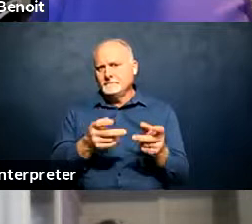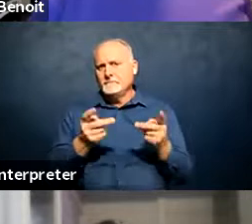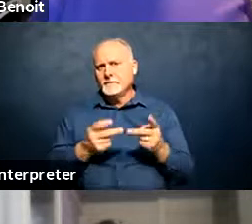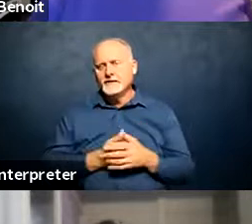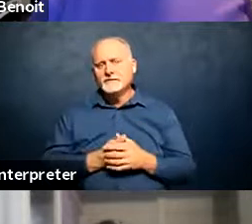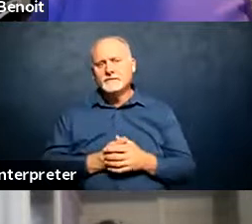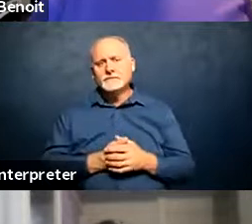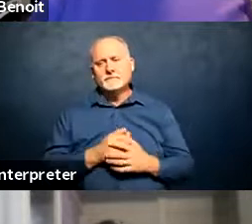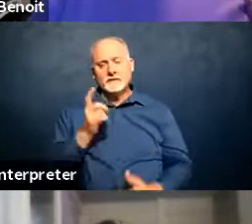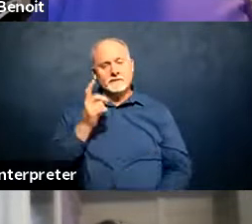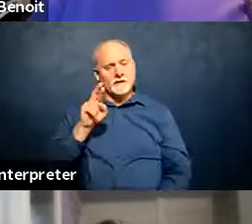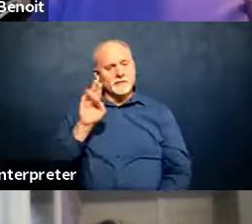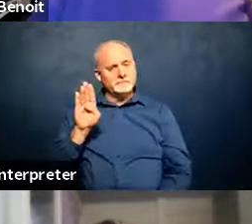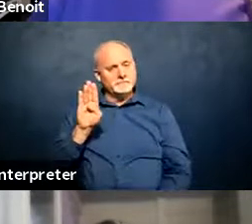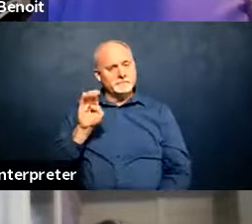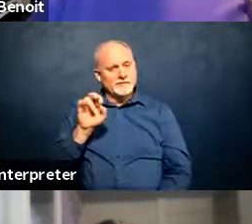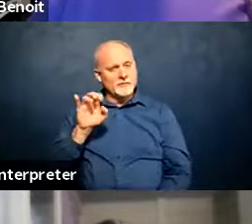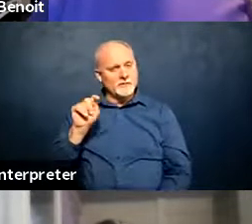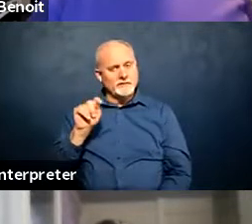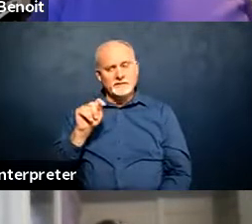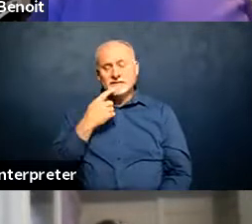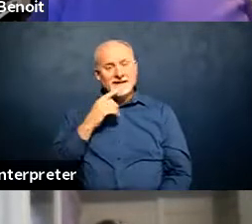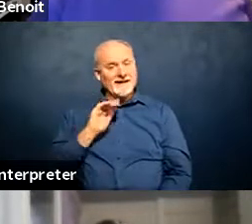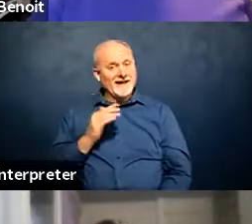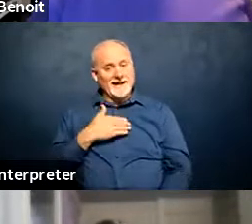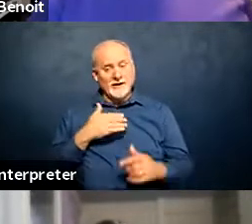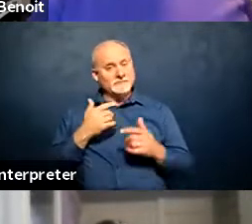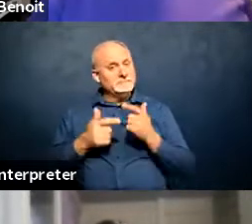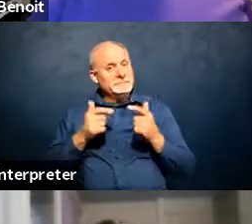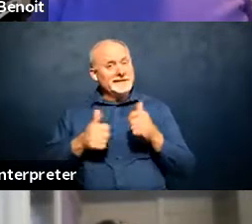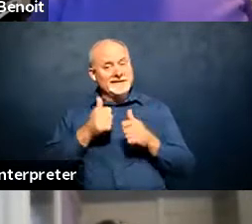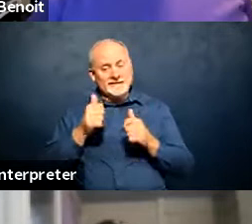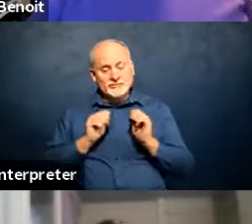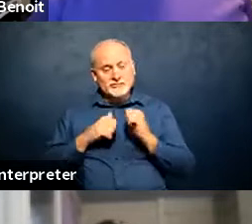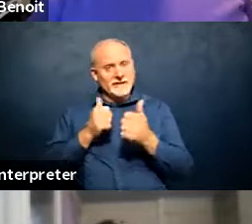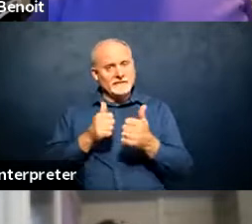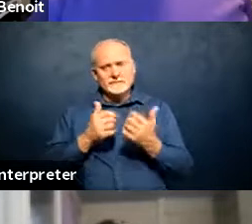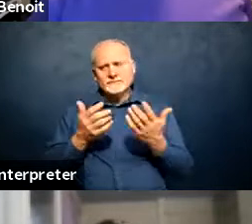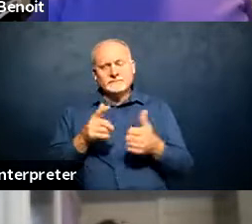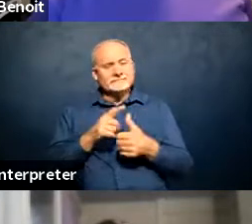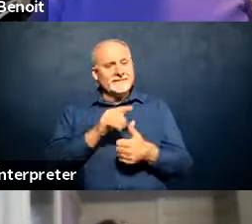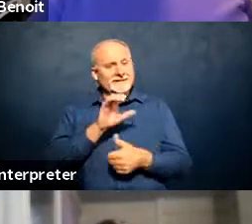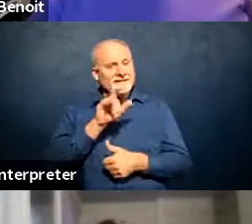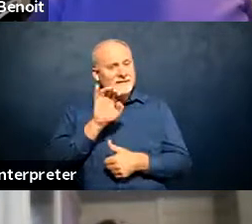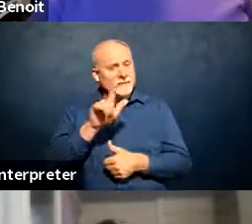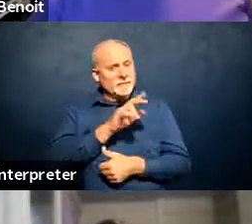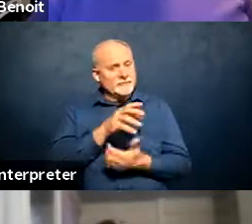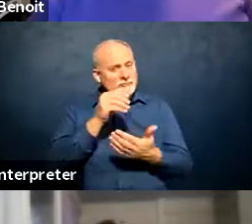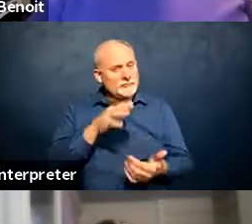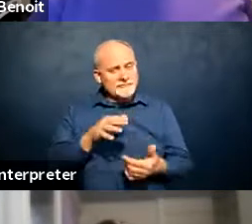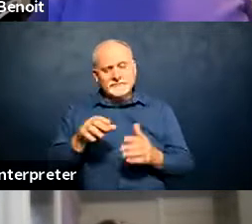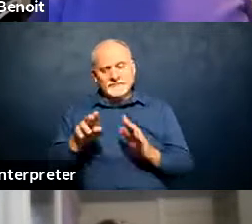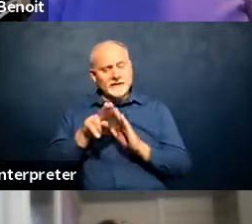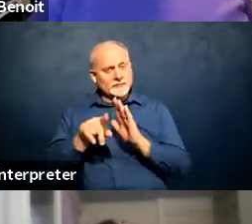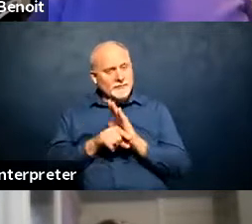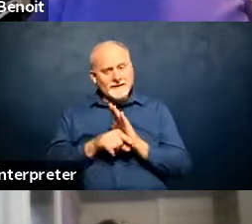heard from Dr. Benoit that the biggest challenge we have in transmission, where it's clinical students or students in our undergrad or